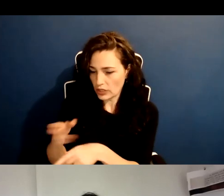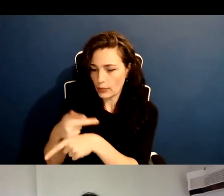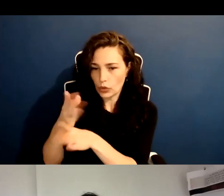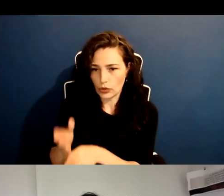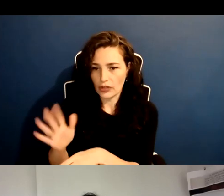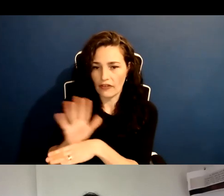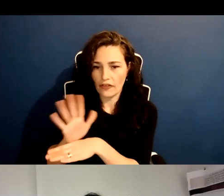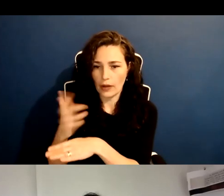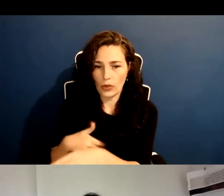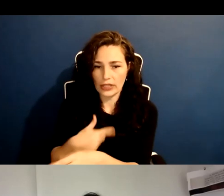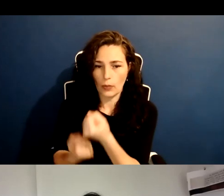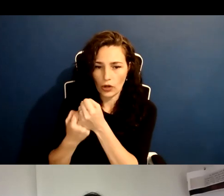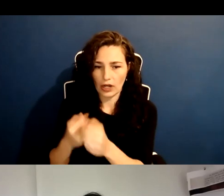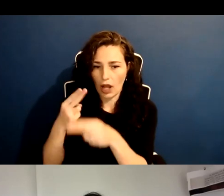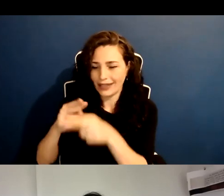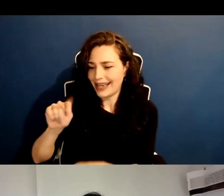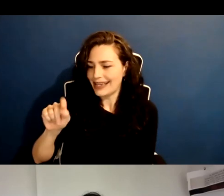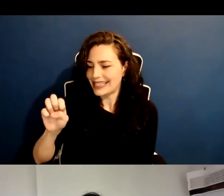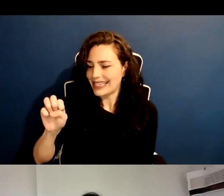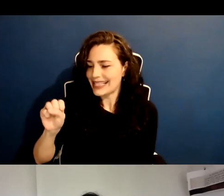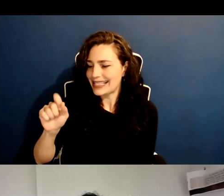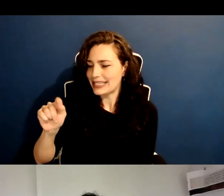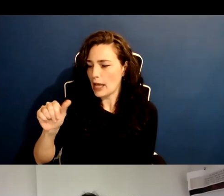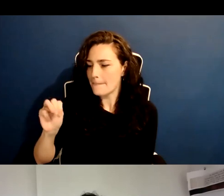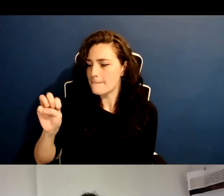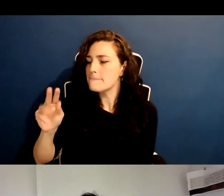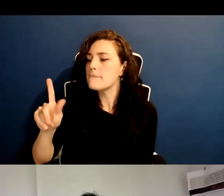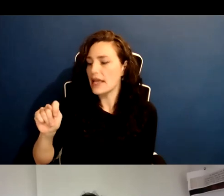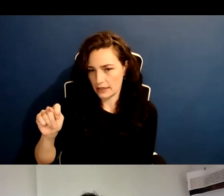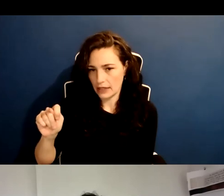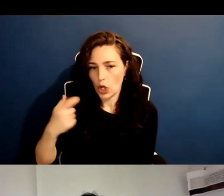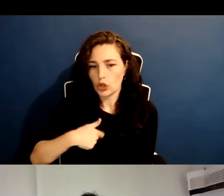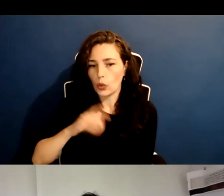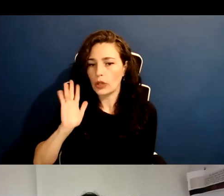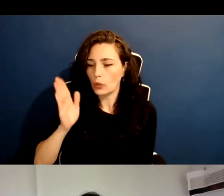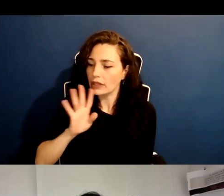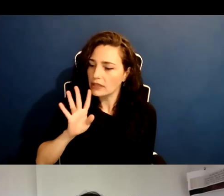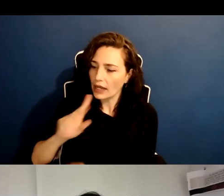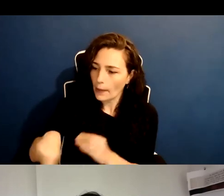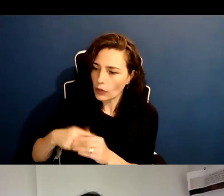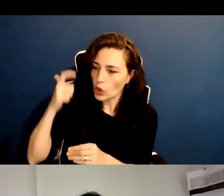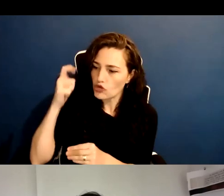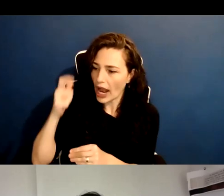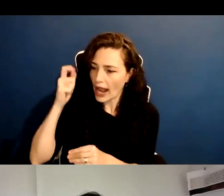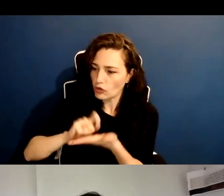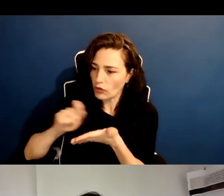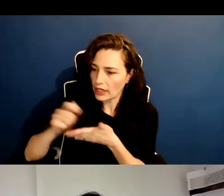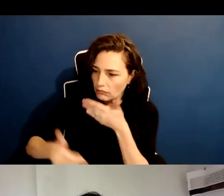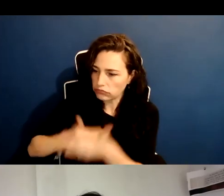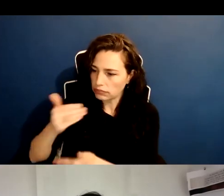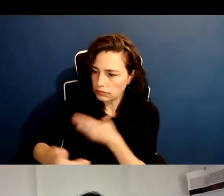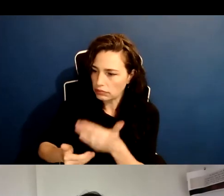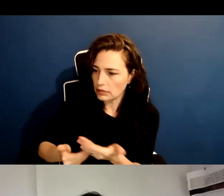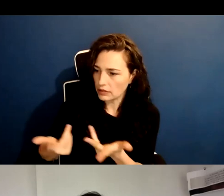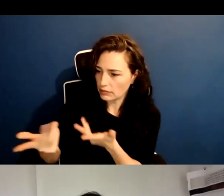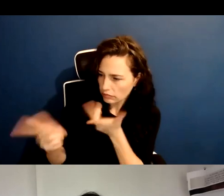And through their film today, we're going to really address the grant writing process for them and also maybe slip in